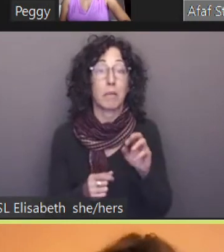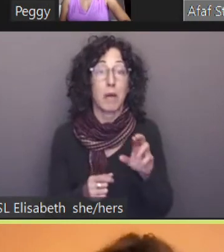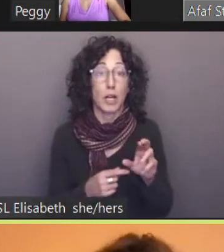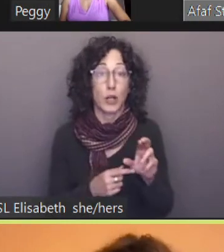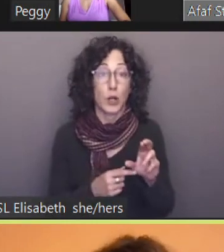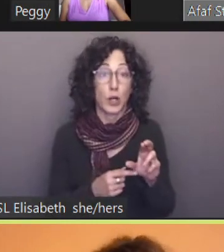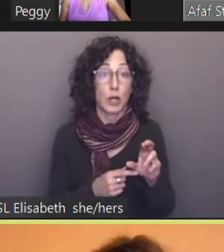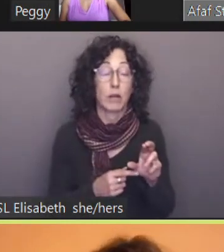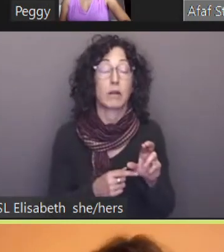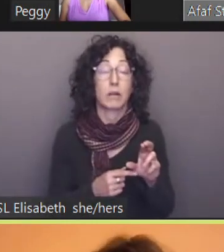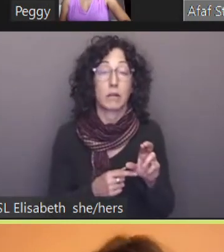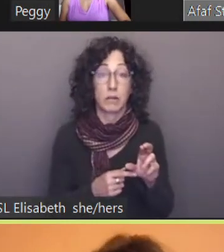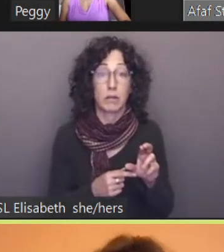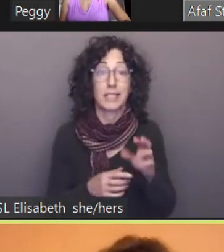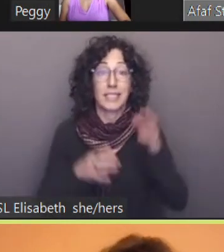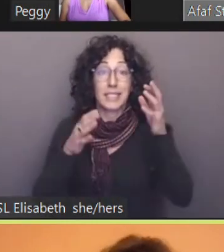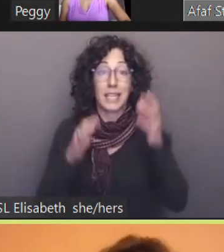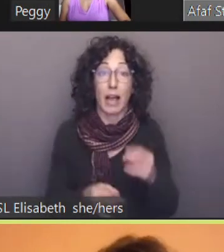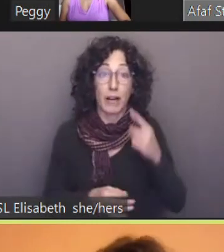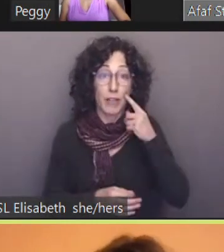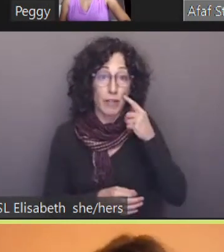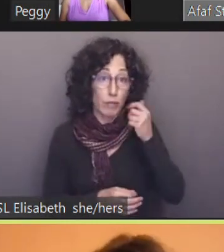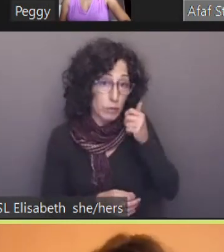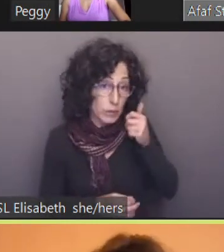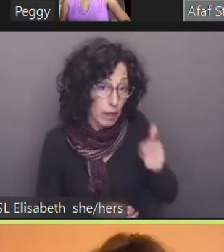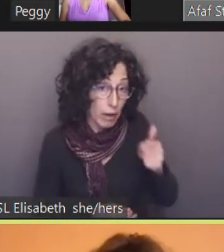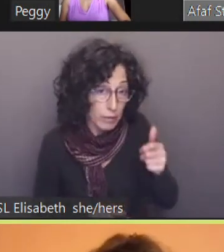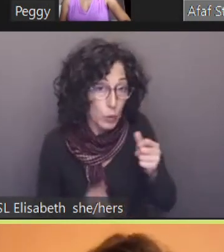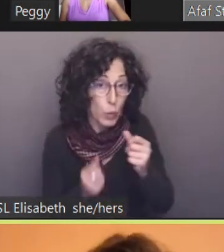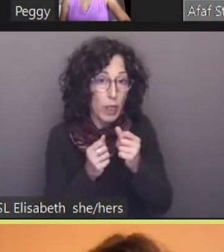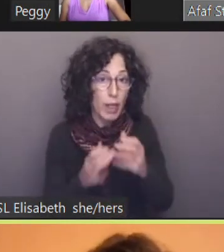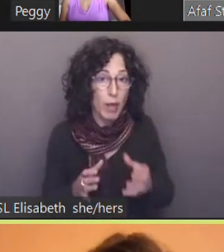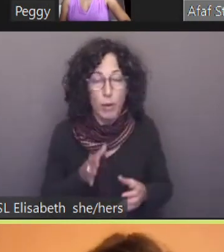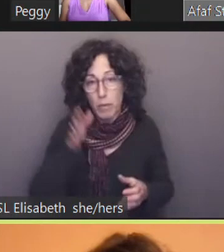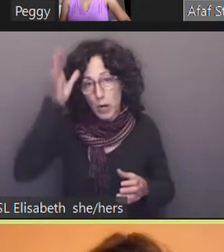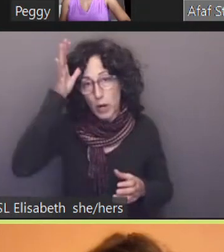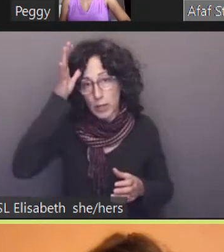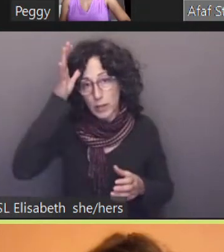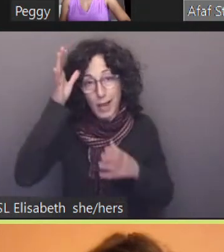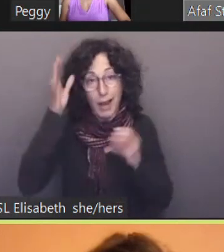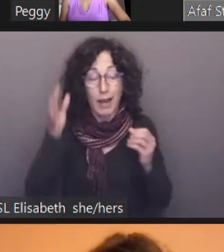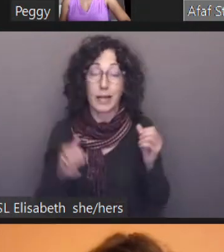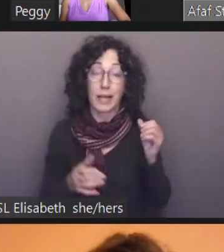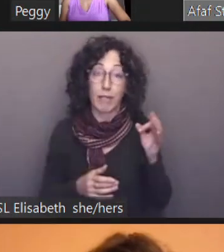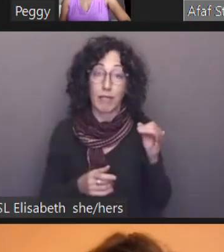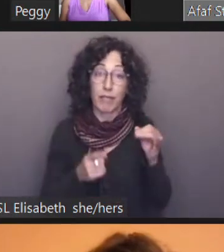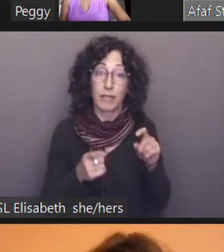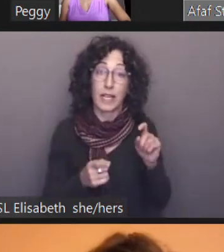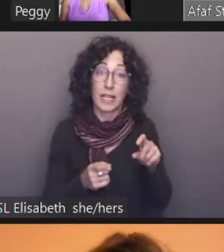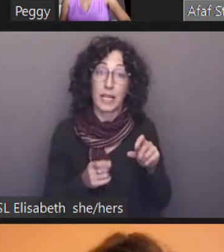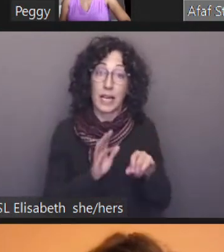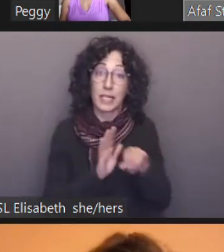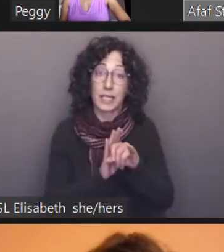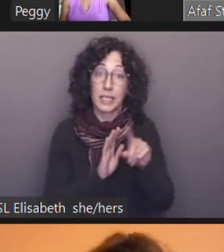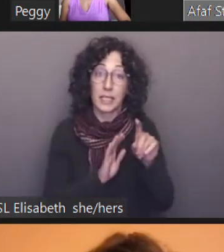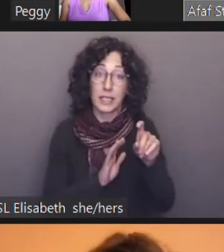them to? And what identification will be required? You know, we have always said